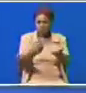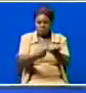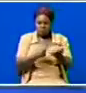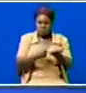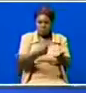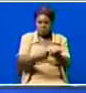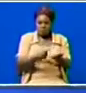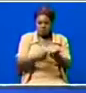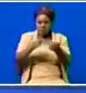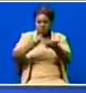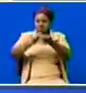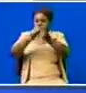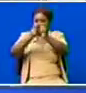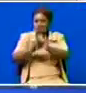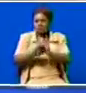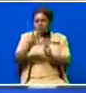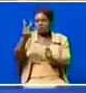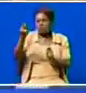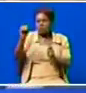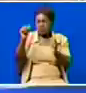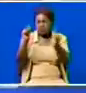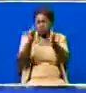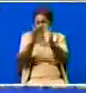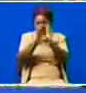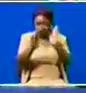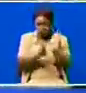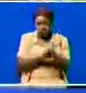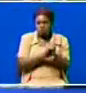on a likely amendment of the 2010 Constitution.